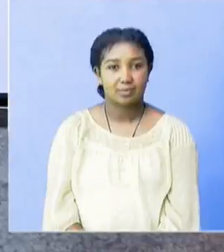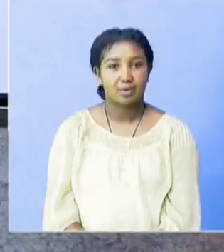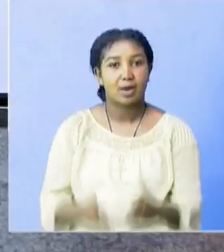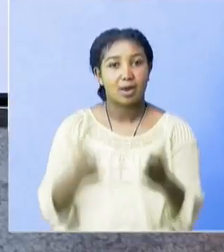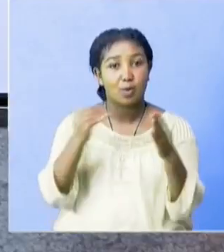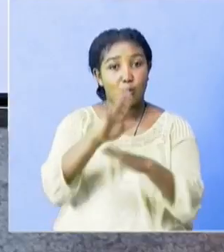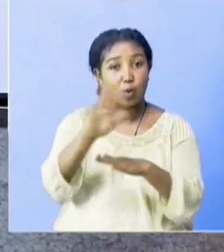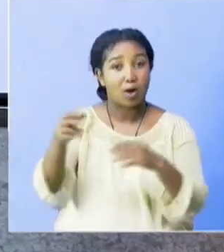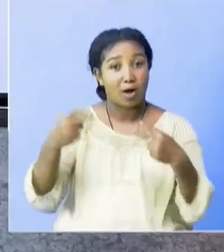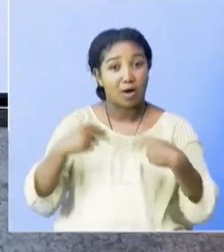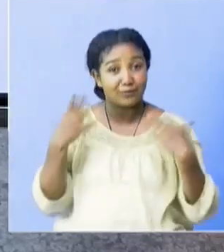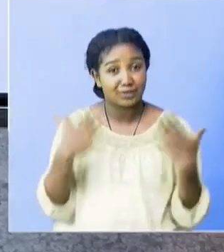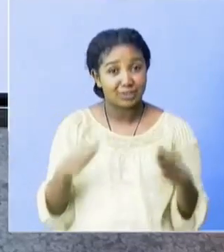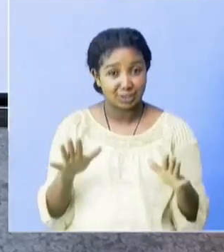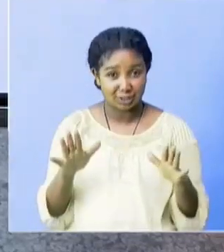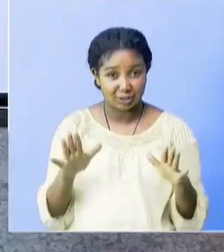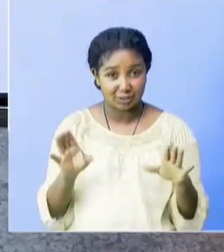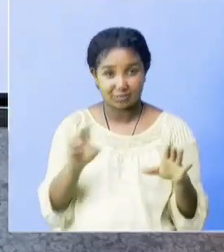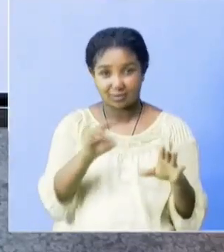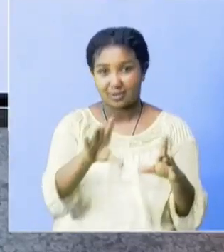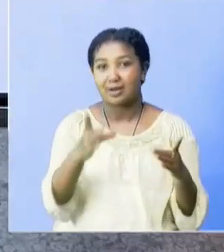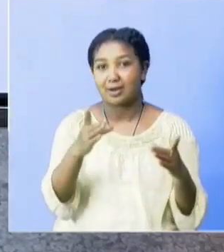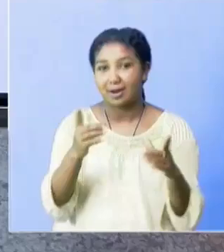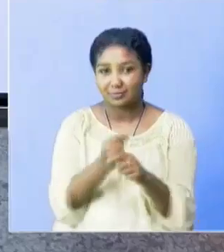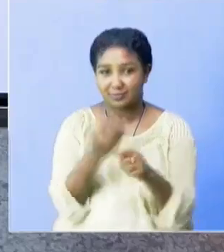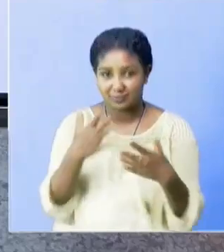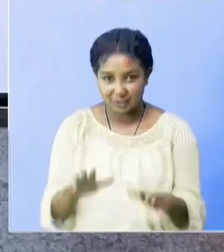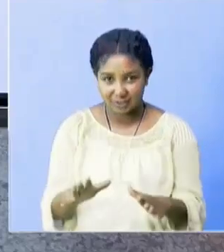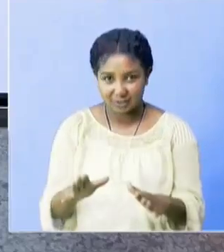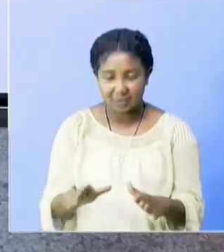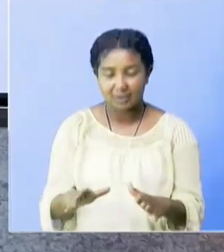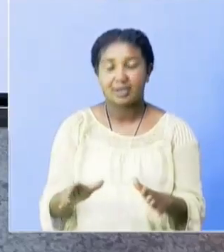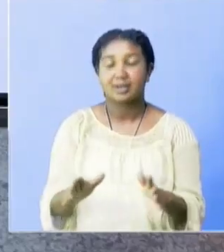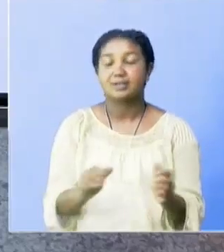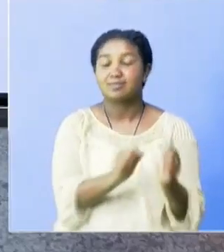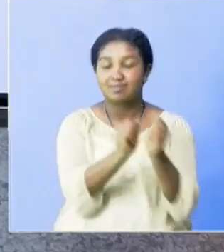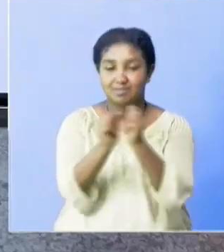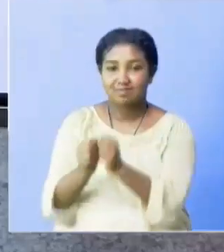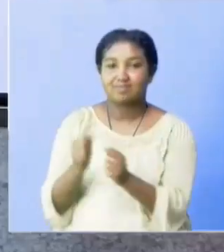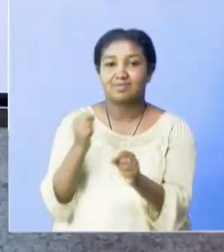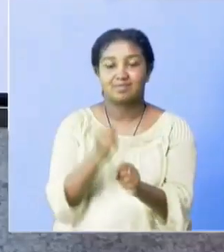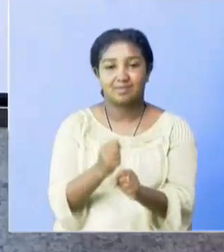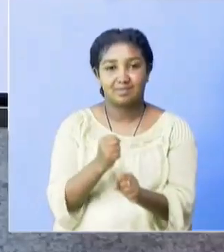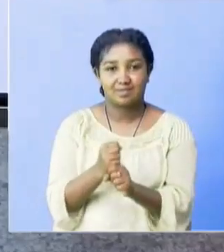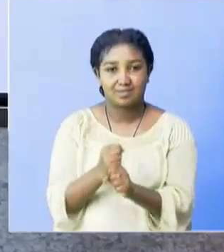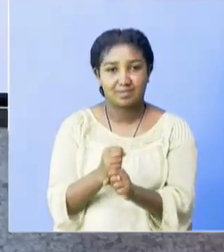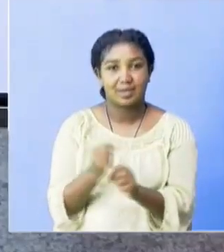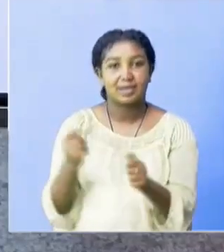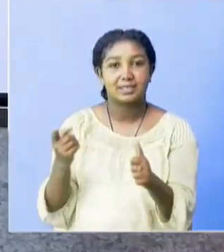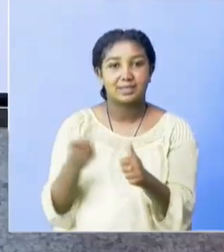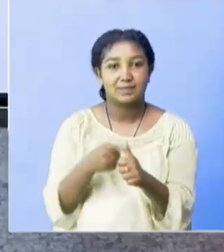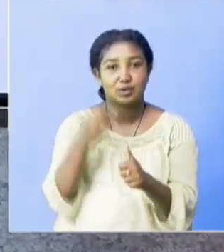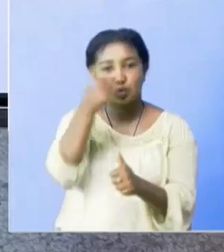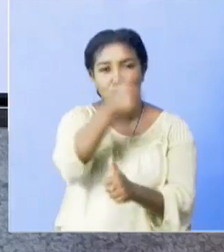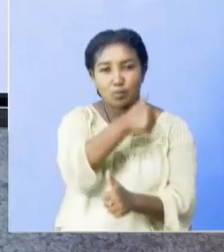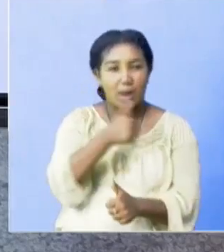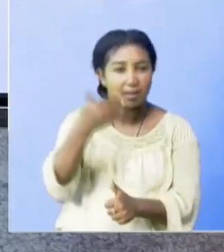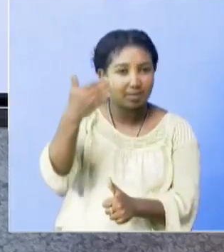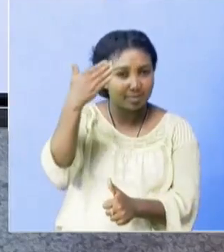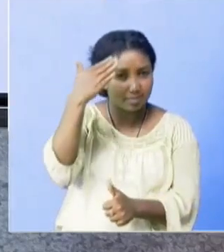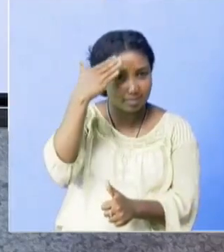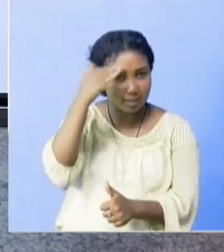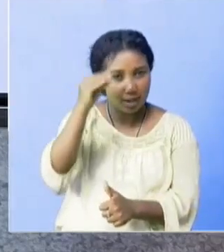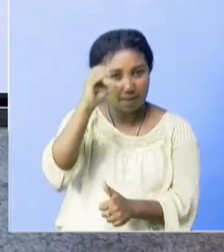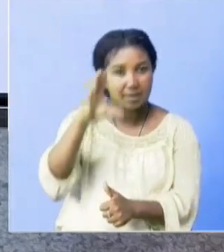I hope you all have finished your activity. Let us do it together. The first Ethiopian famous people